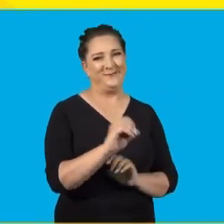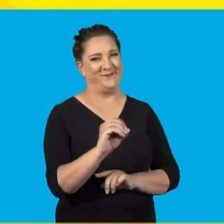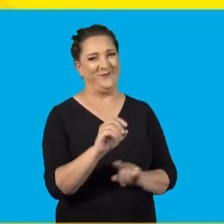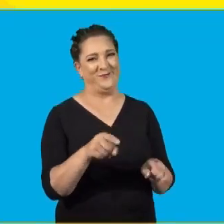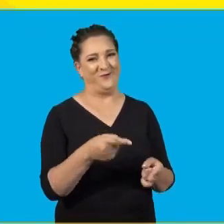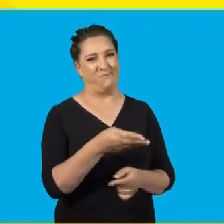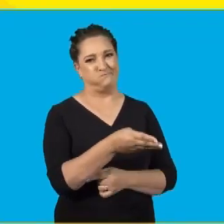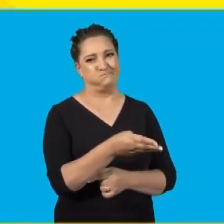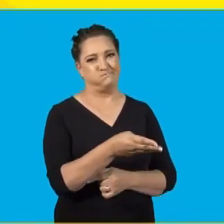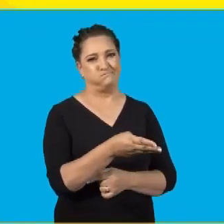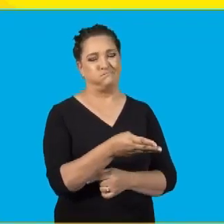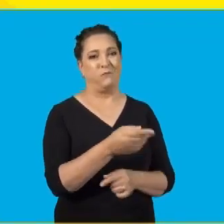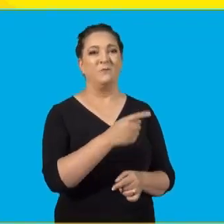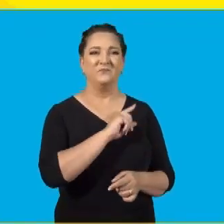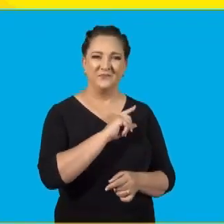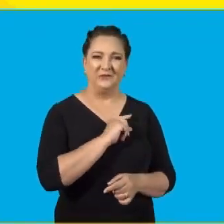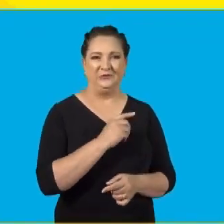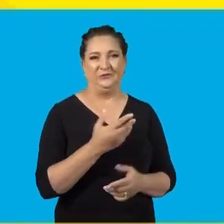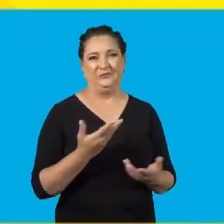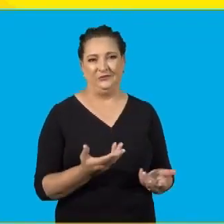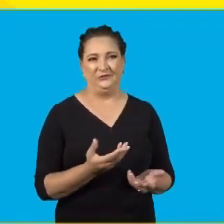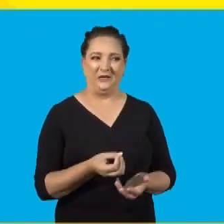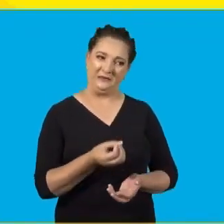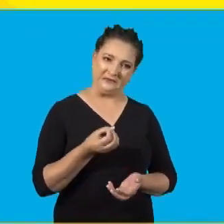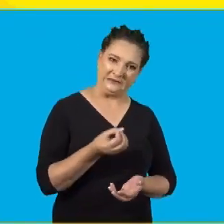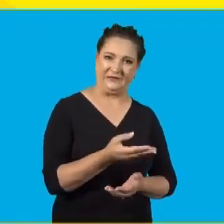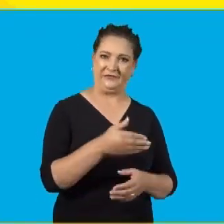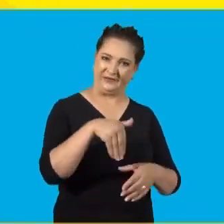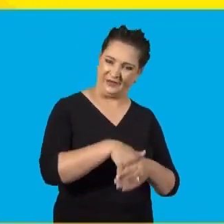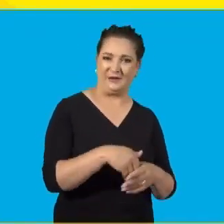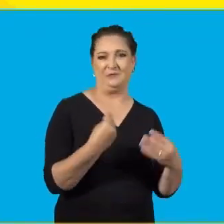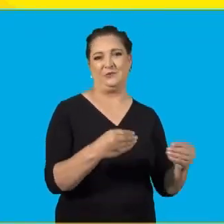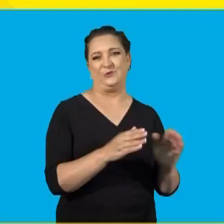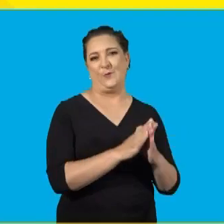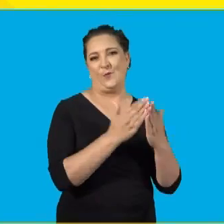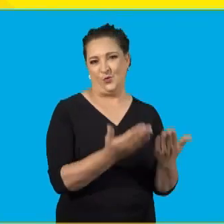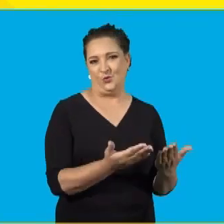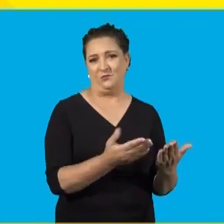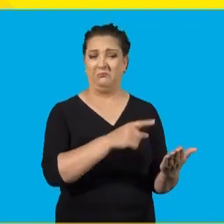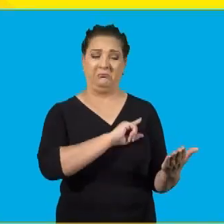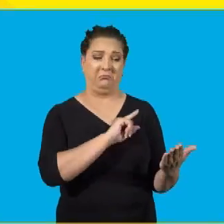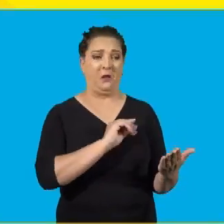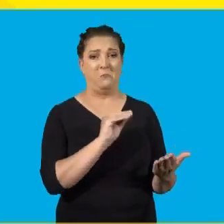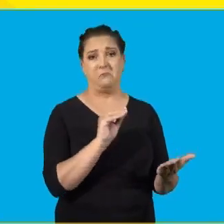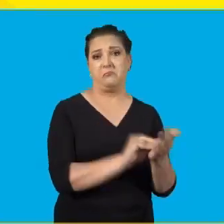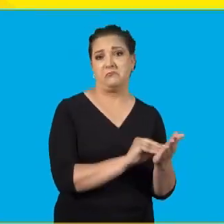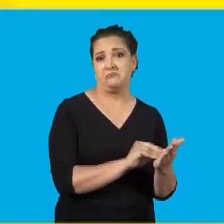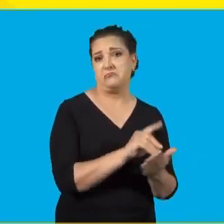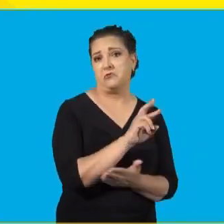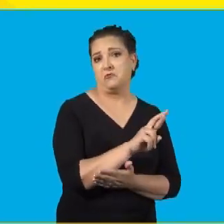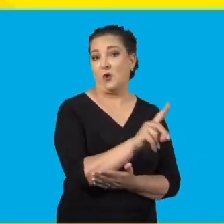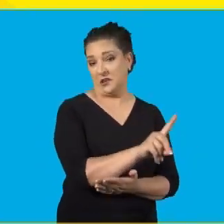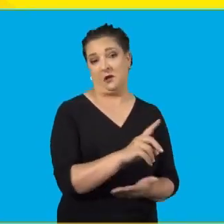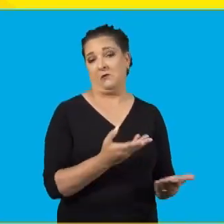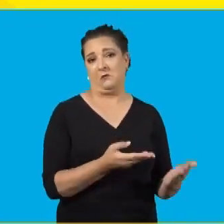it at 0. So we then strive to have a figure to record it in the business books. So we end up recording it